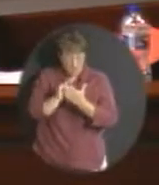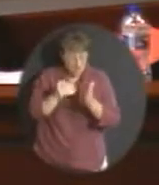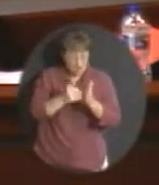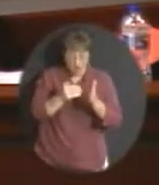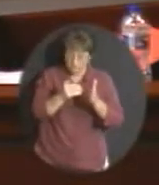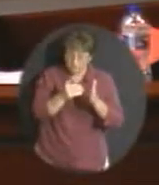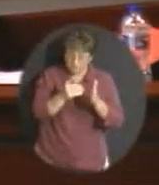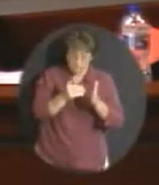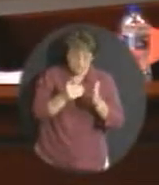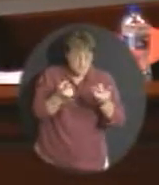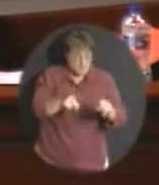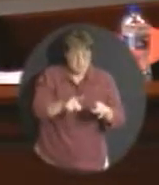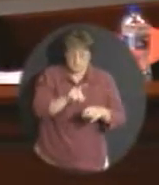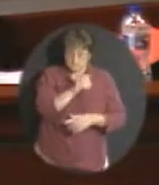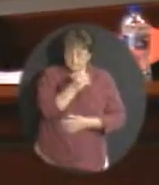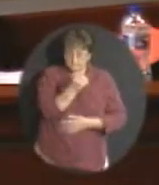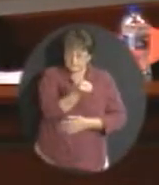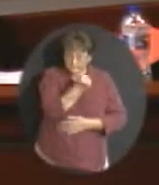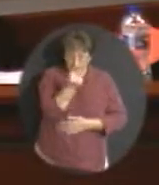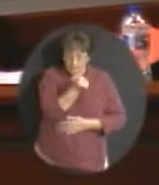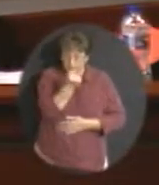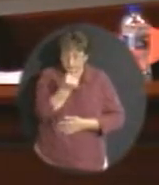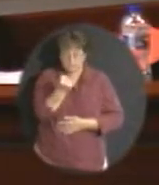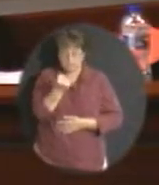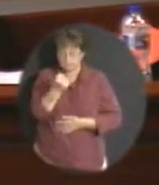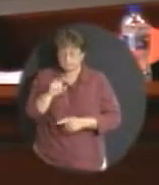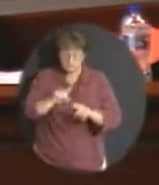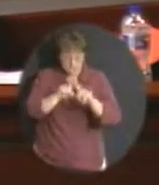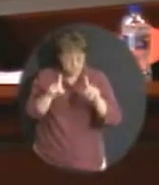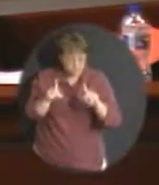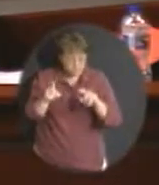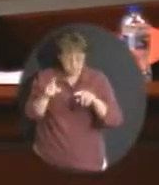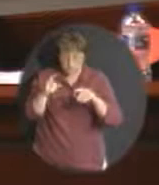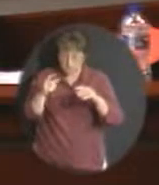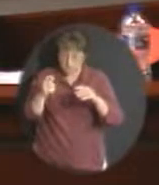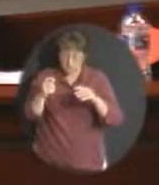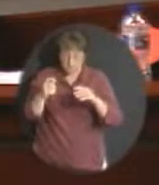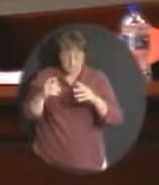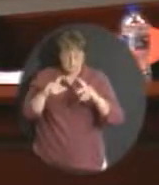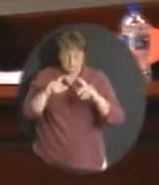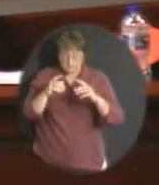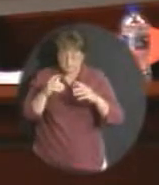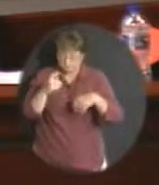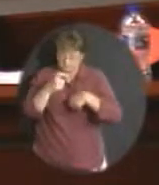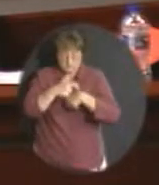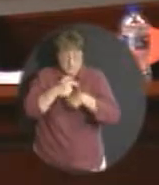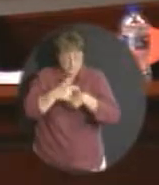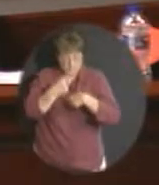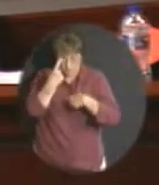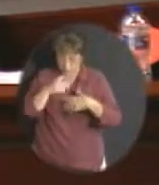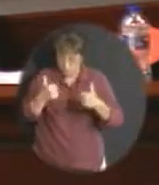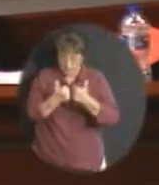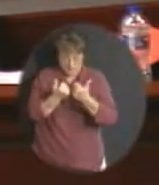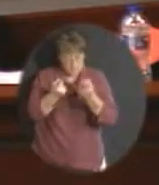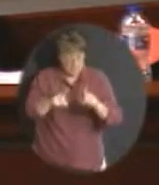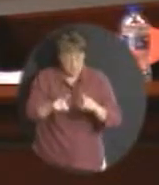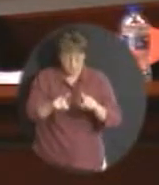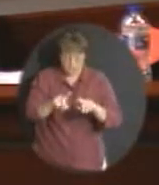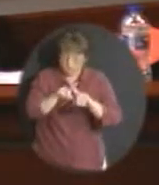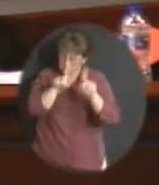games. Many times it goes beyond that number in terms of hours spent, so it's quite a program that we have in